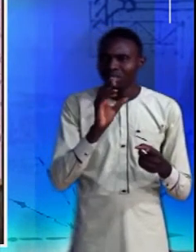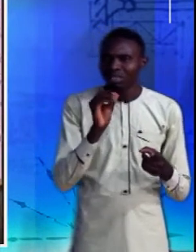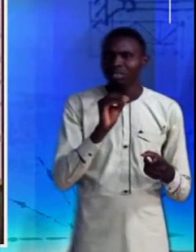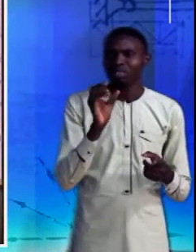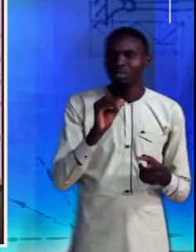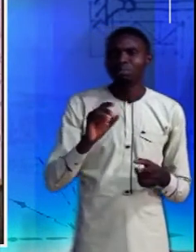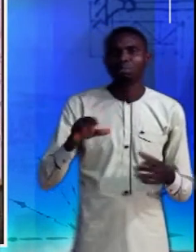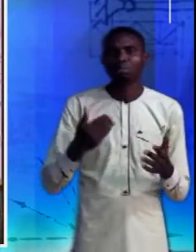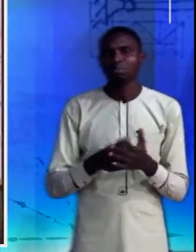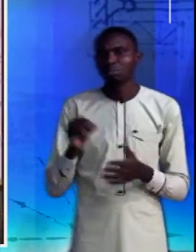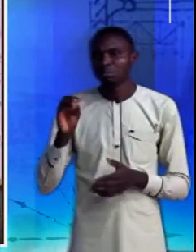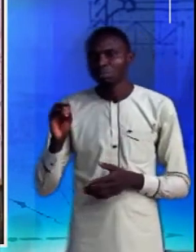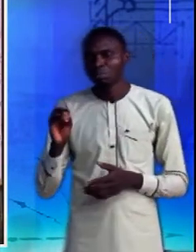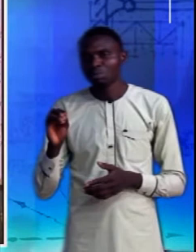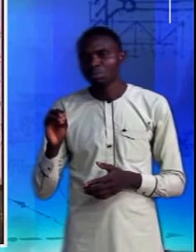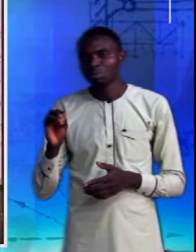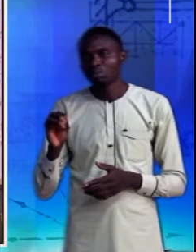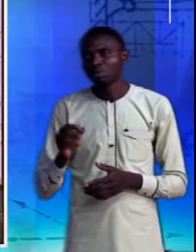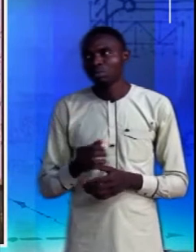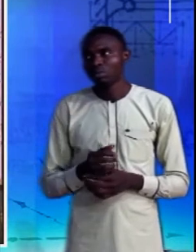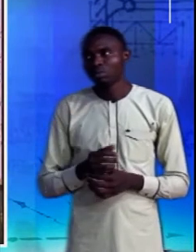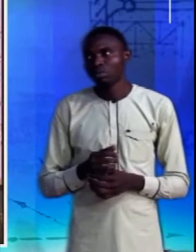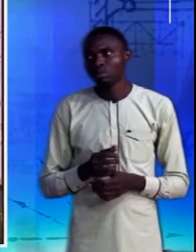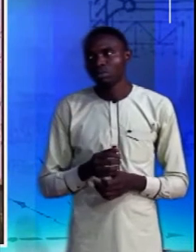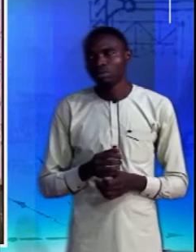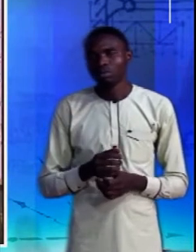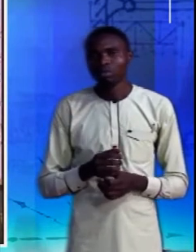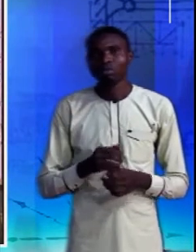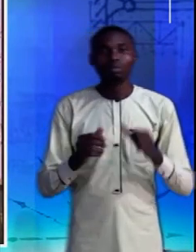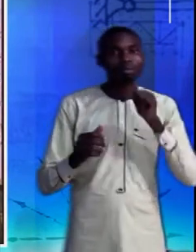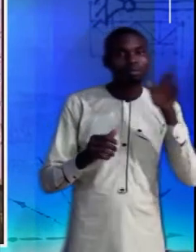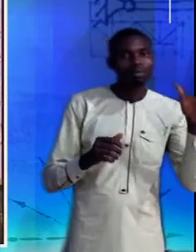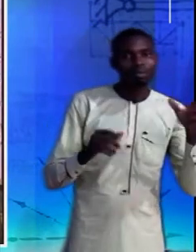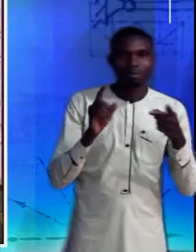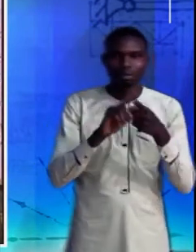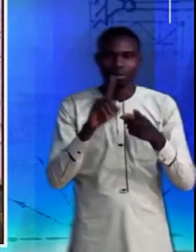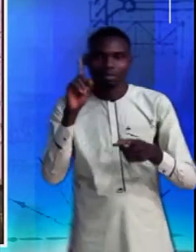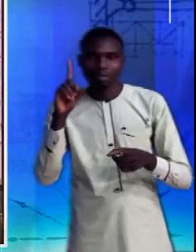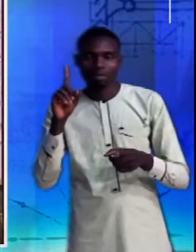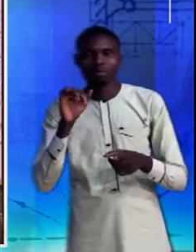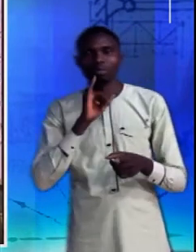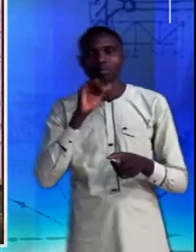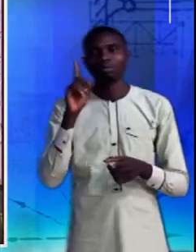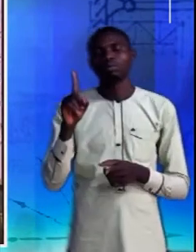to example number 3. Let's say,